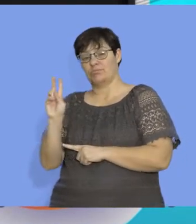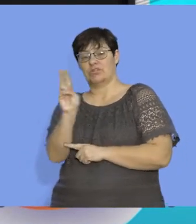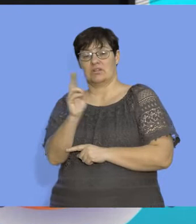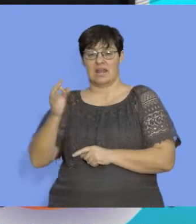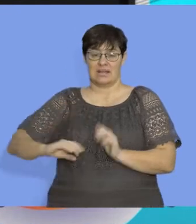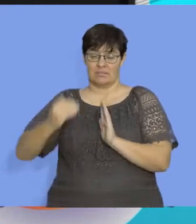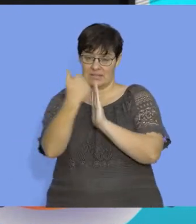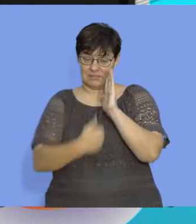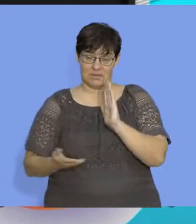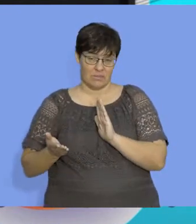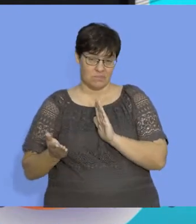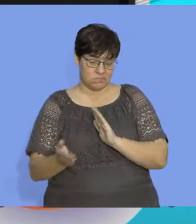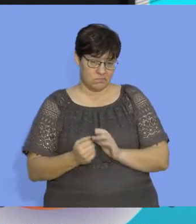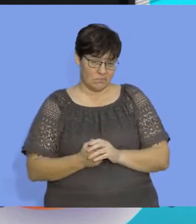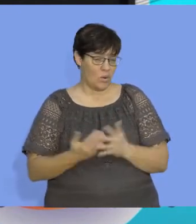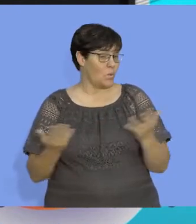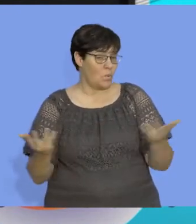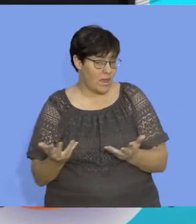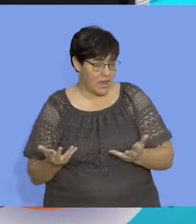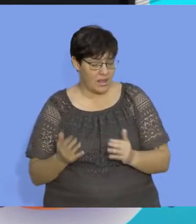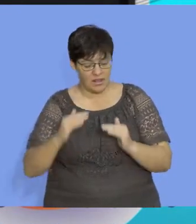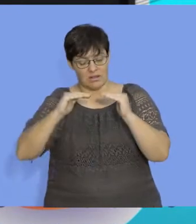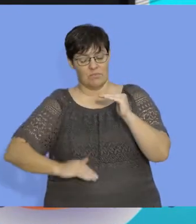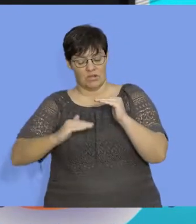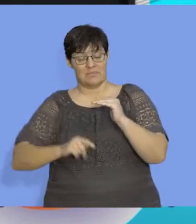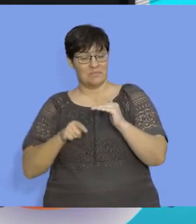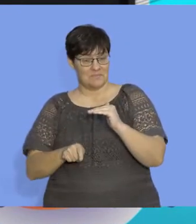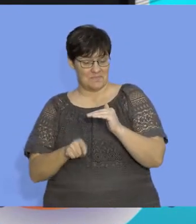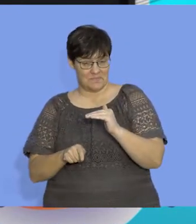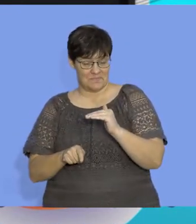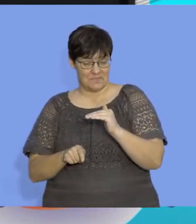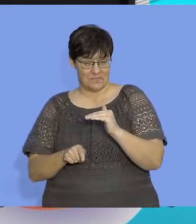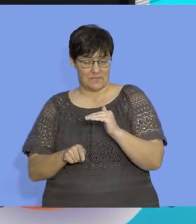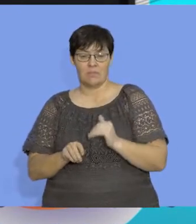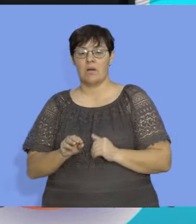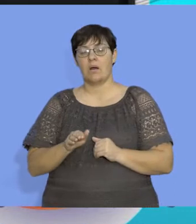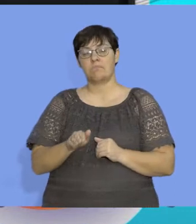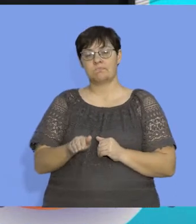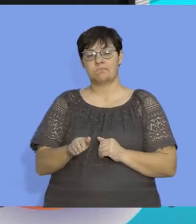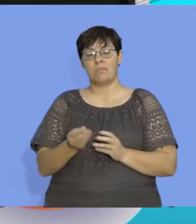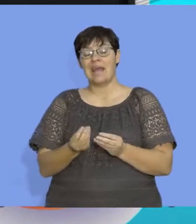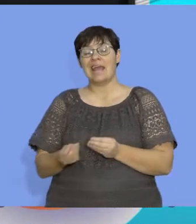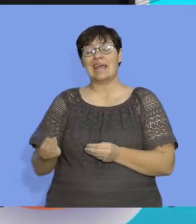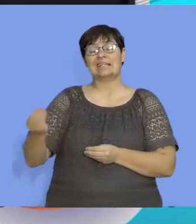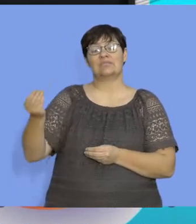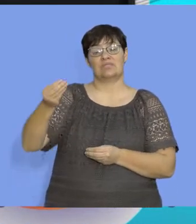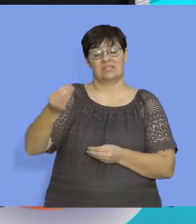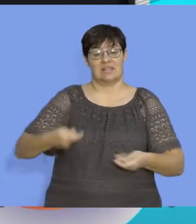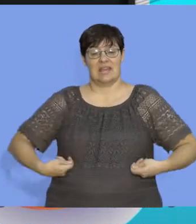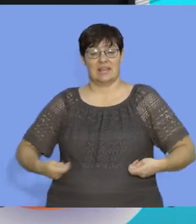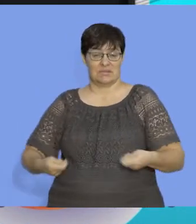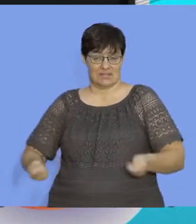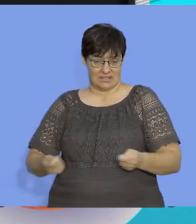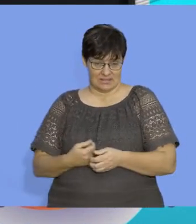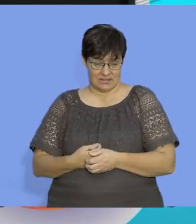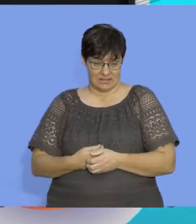where at the bottom of my income statement, I have interest expense, right? You need